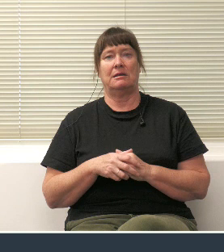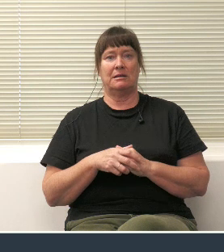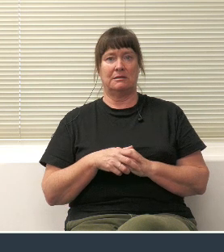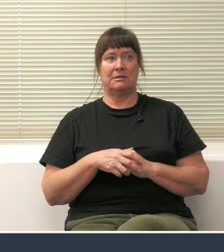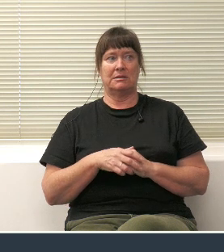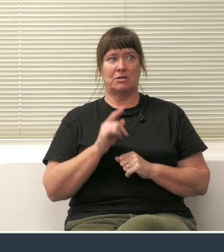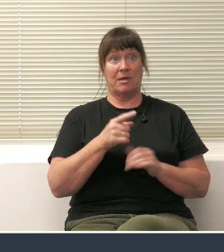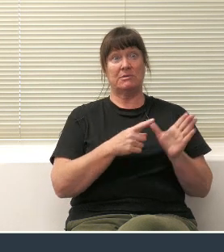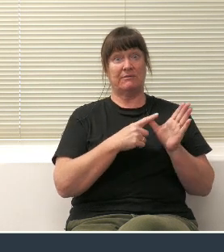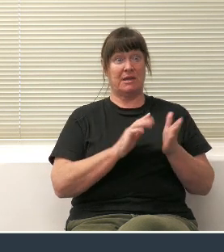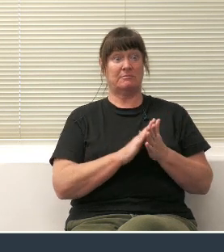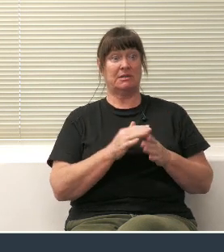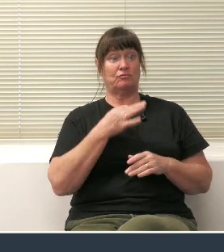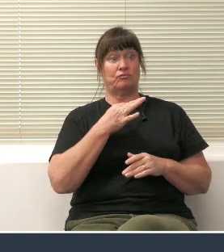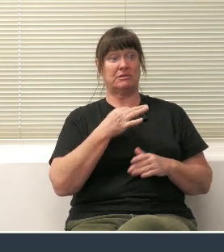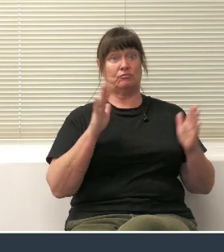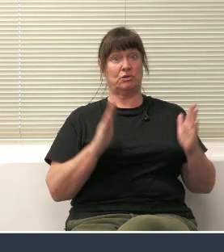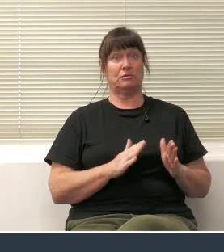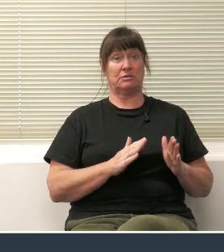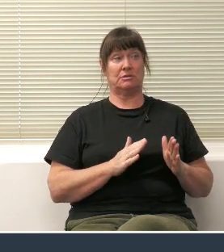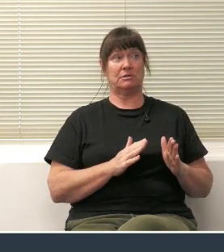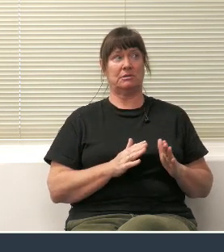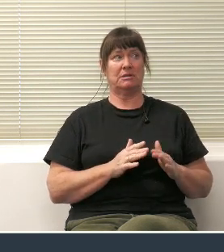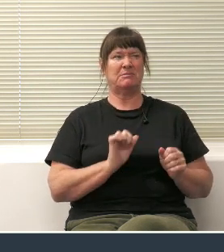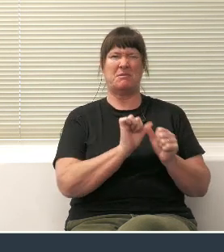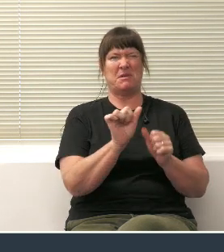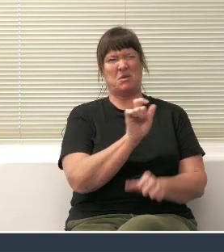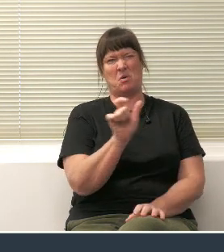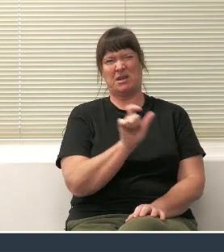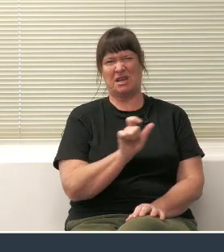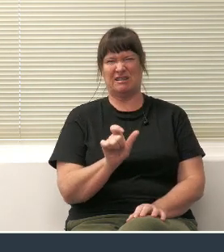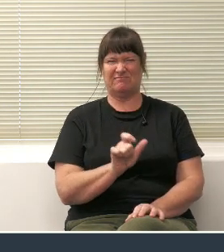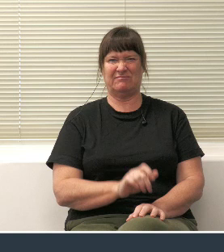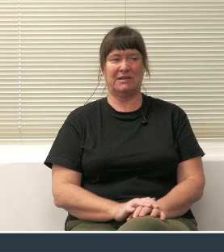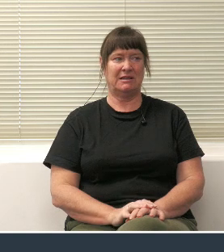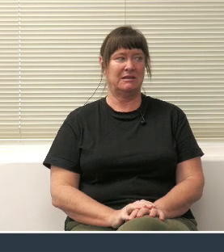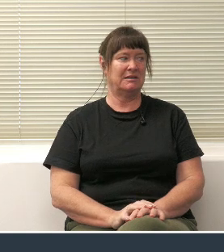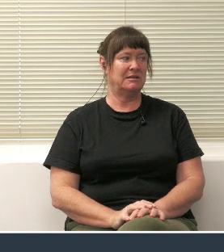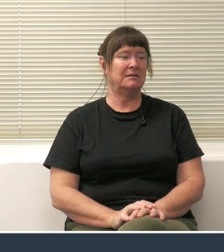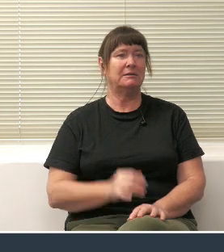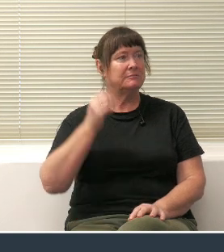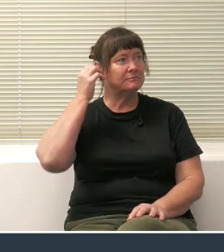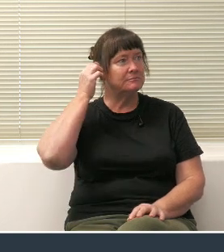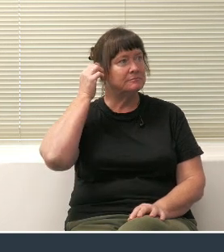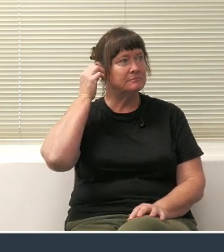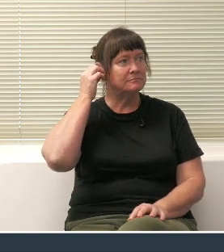that could reduce that risk. Yeah. But there may be better wording for that. Looking at Chris.